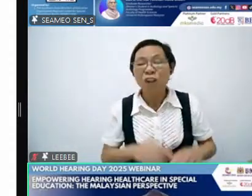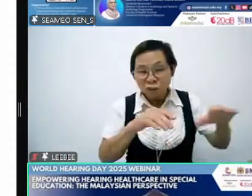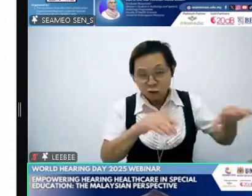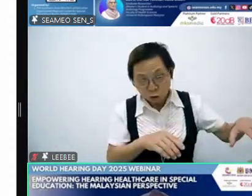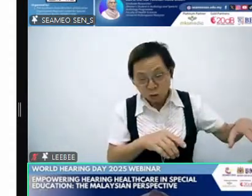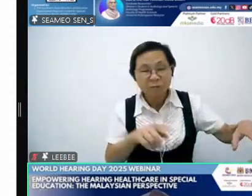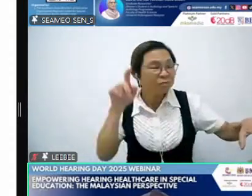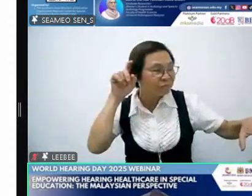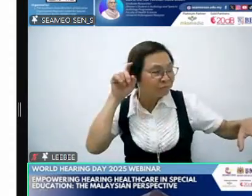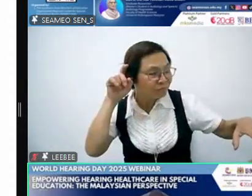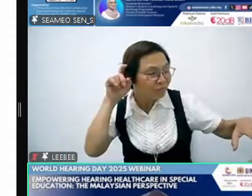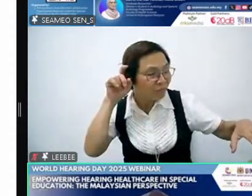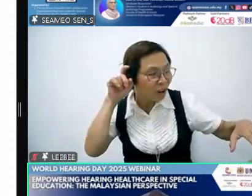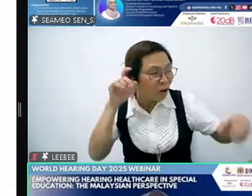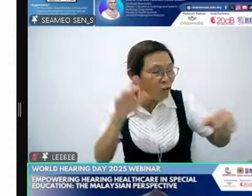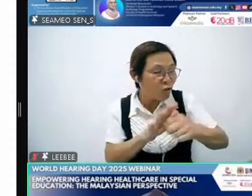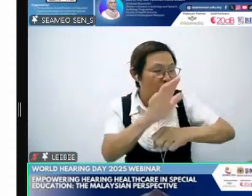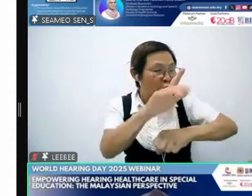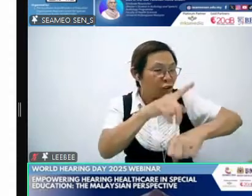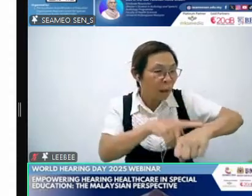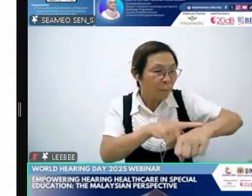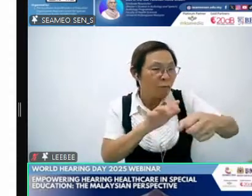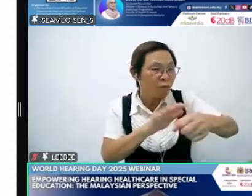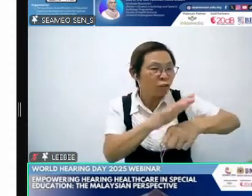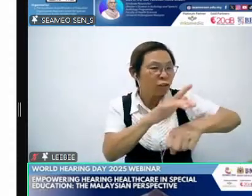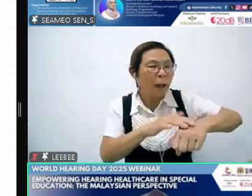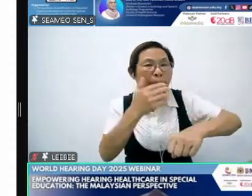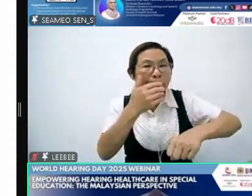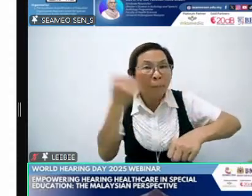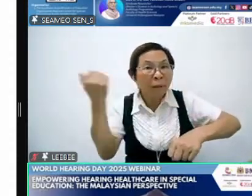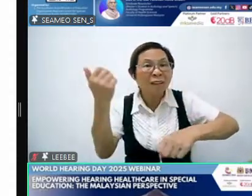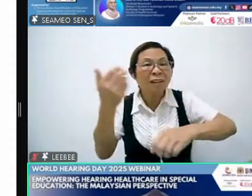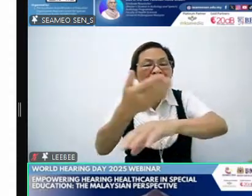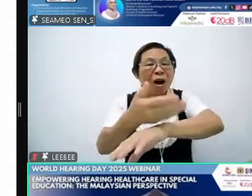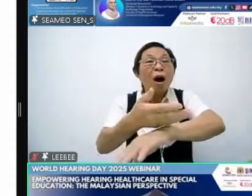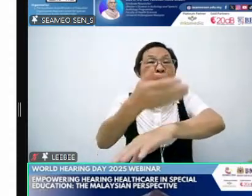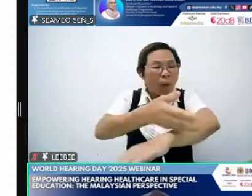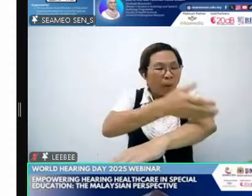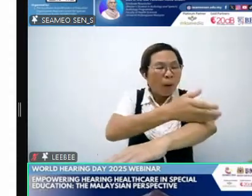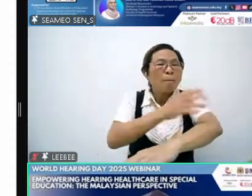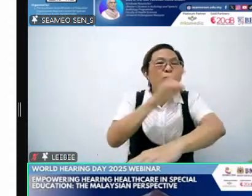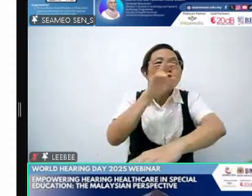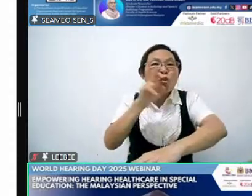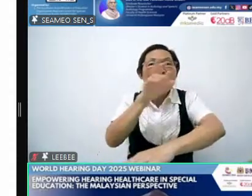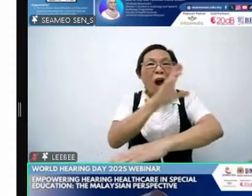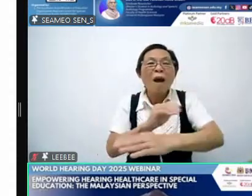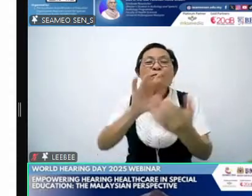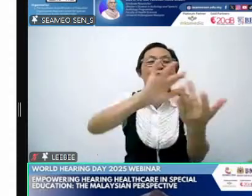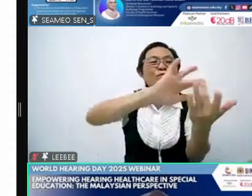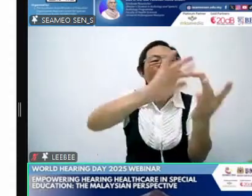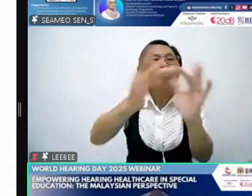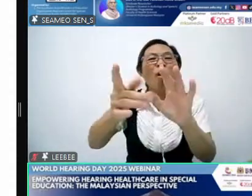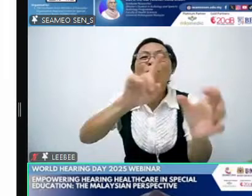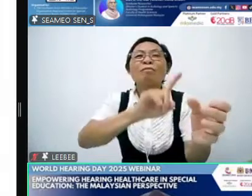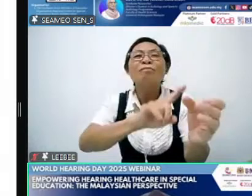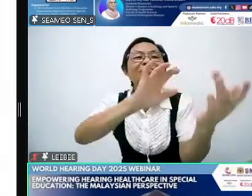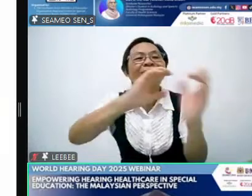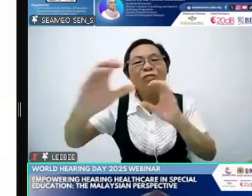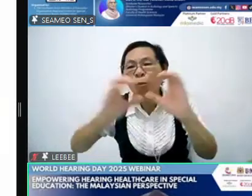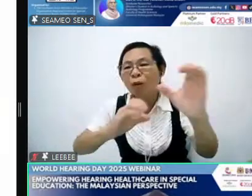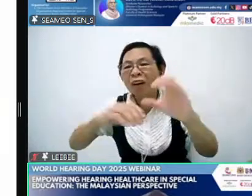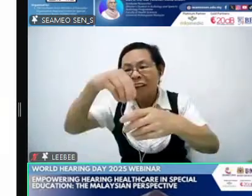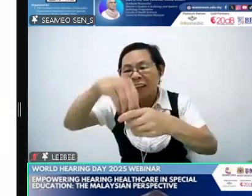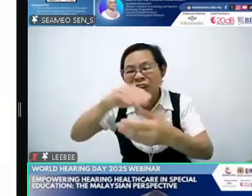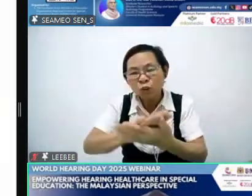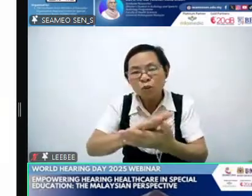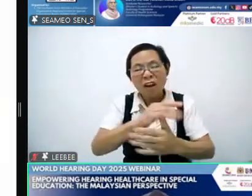their hearing aids full time have a much better chance of developing speech, staying engaged in school, and communicating